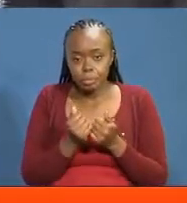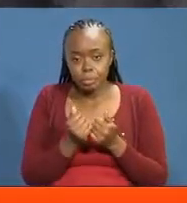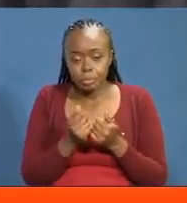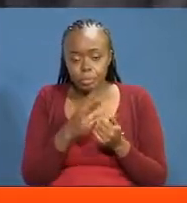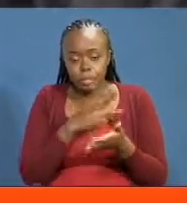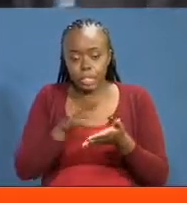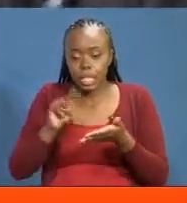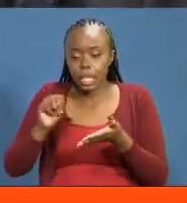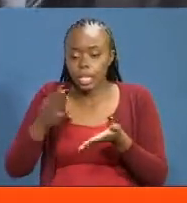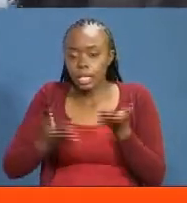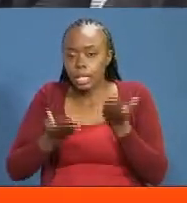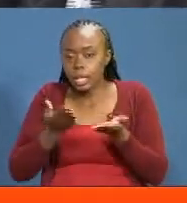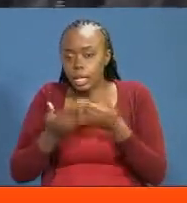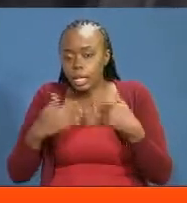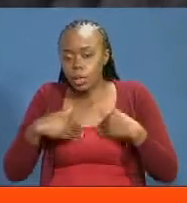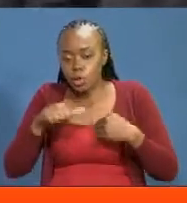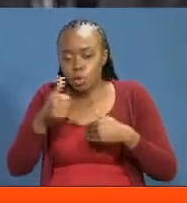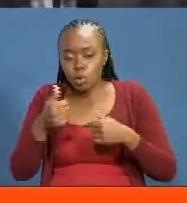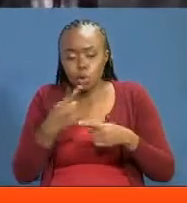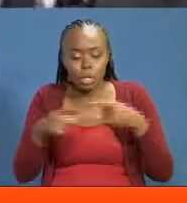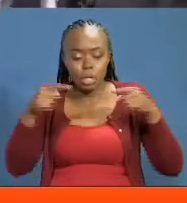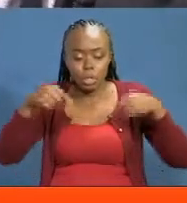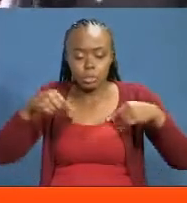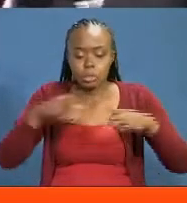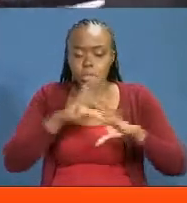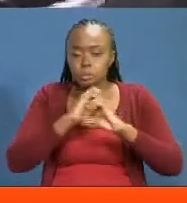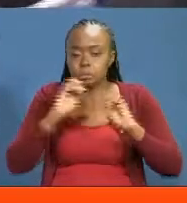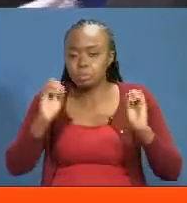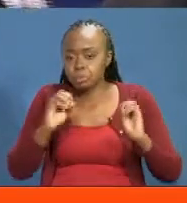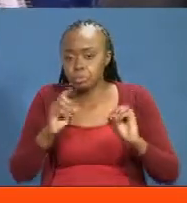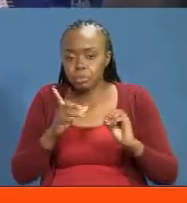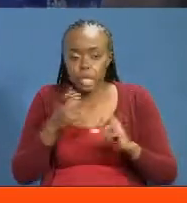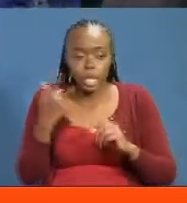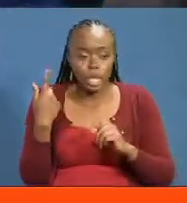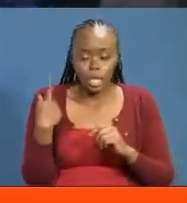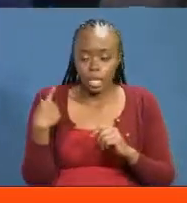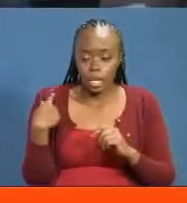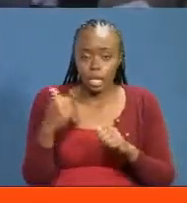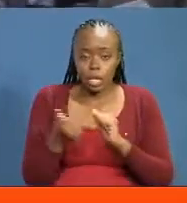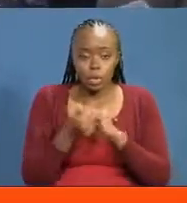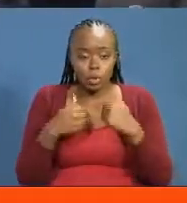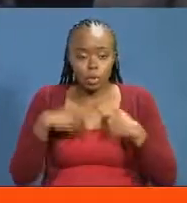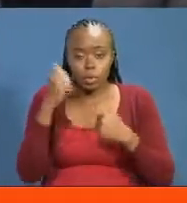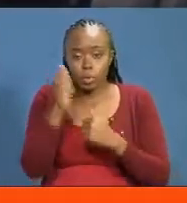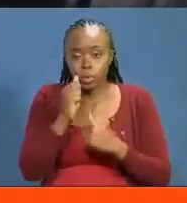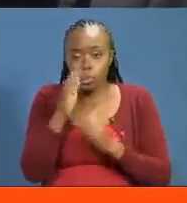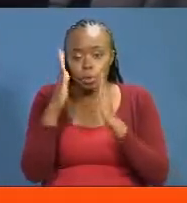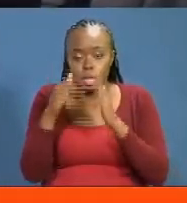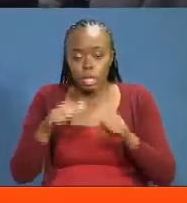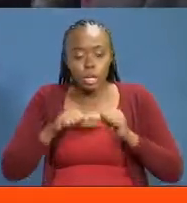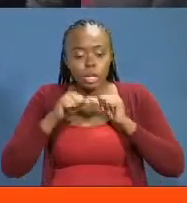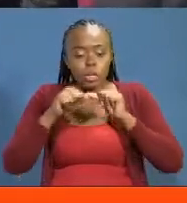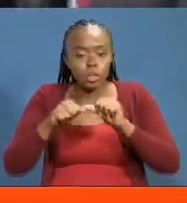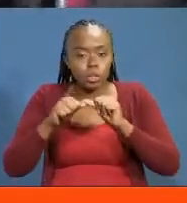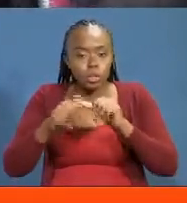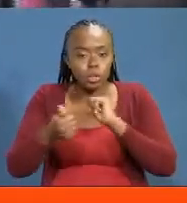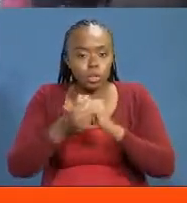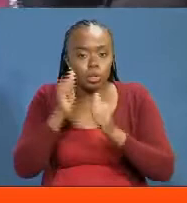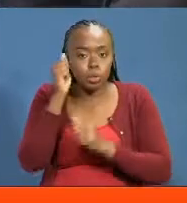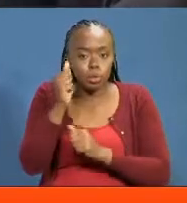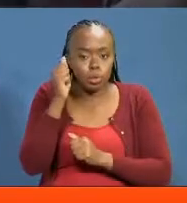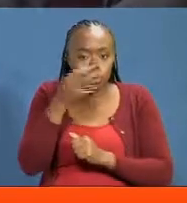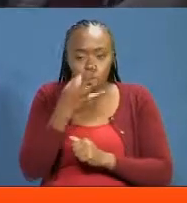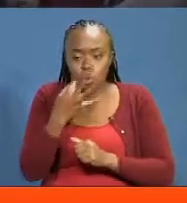they may have another opportunity, but not today. Yesterday, the politics that are going on are politics